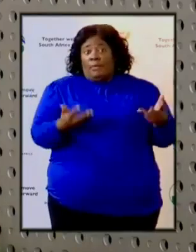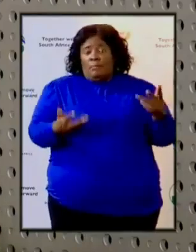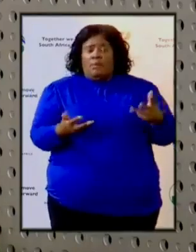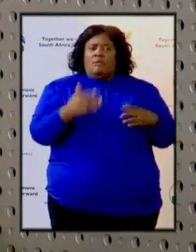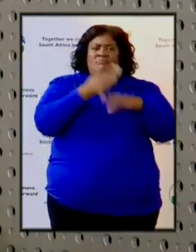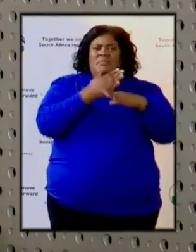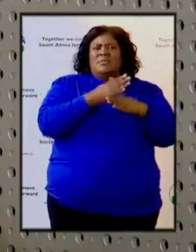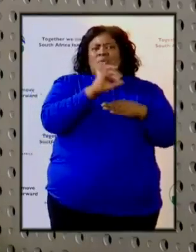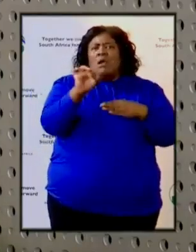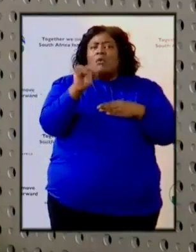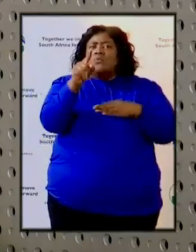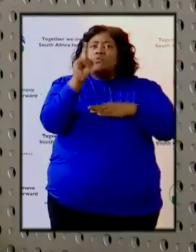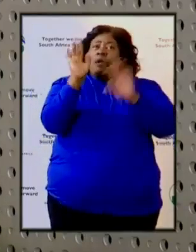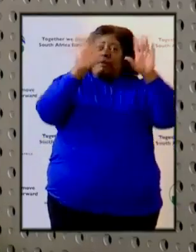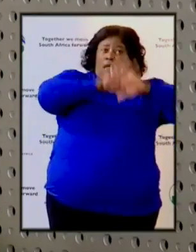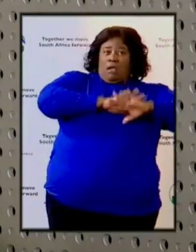usebenze ebusuku,